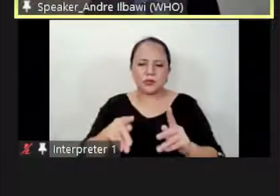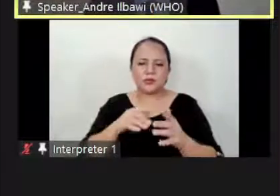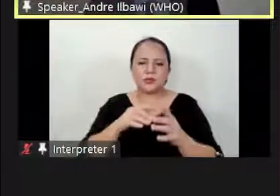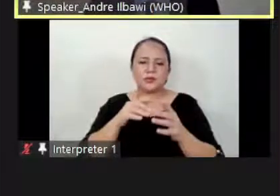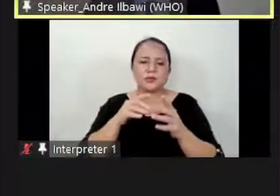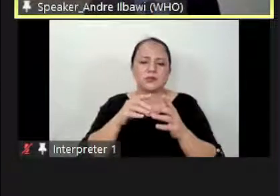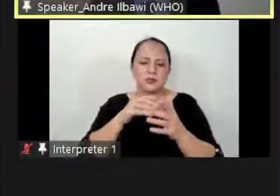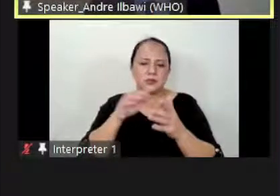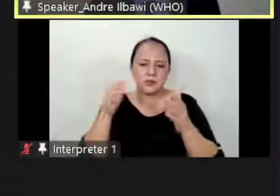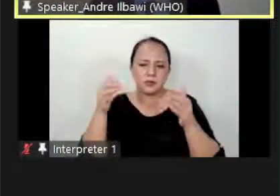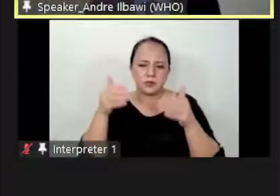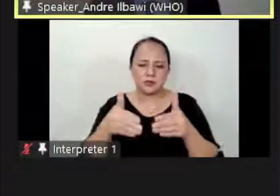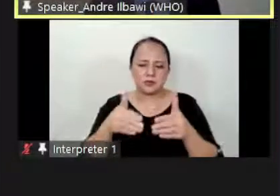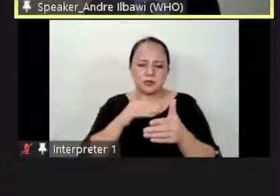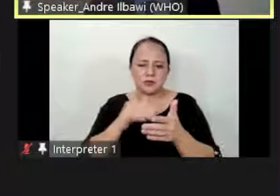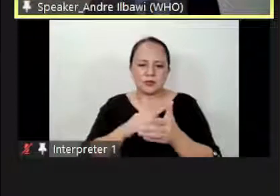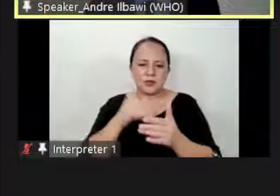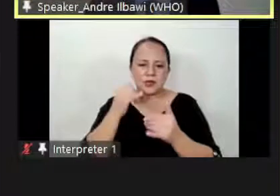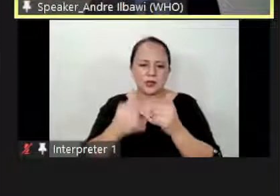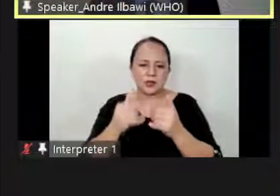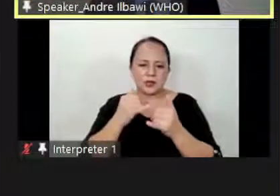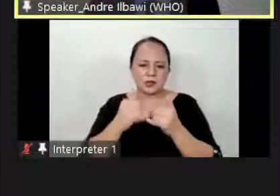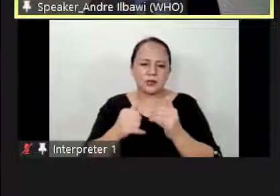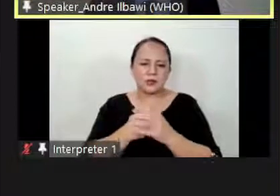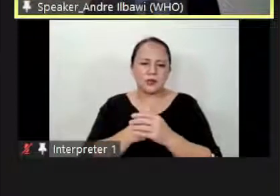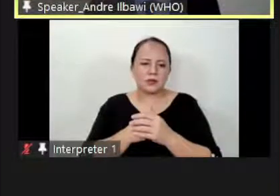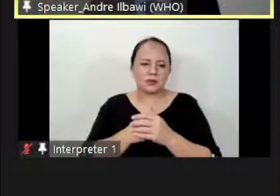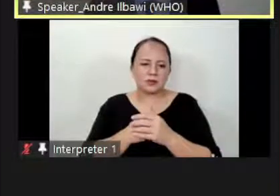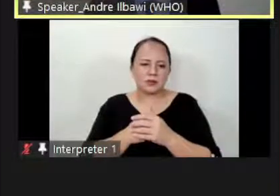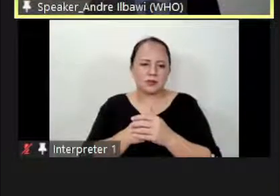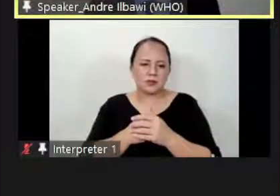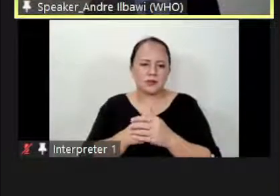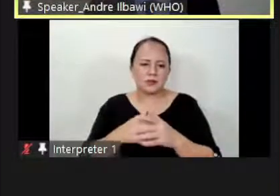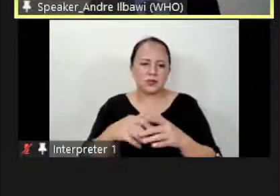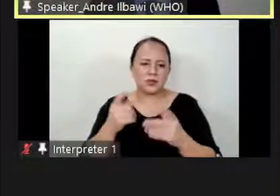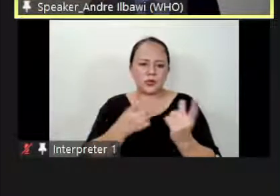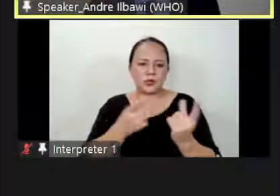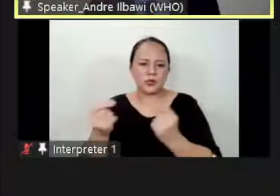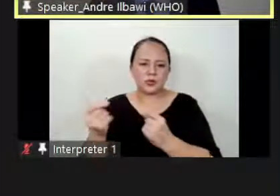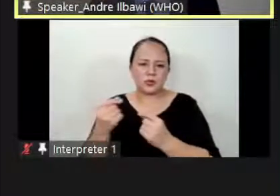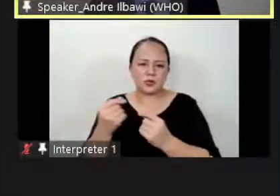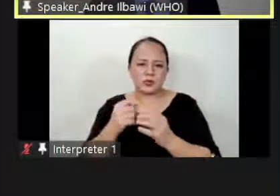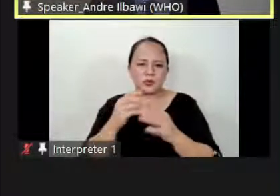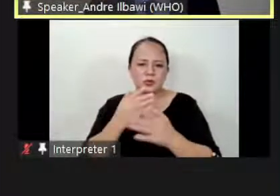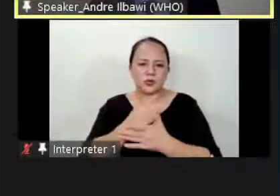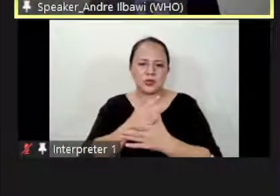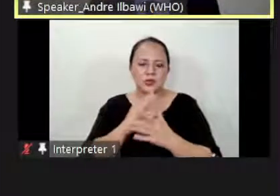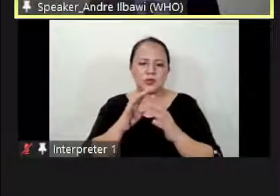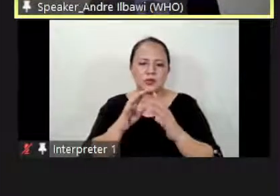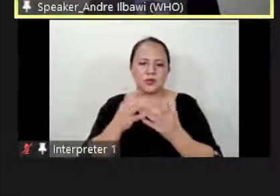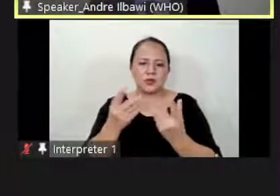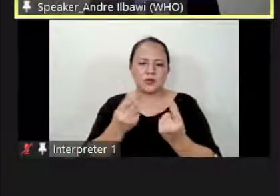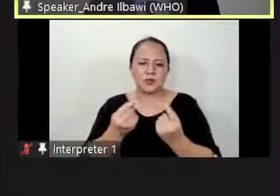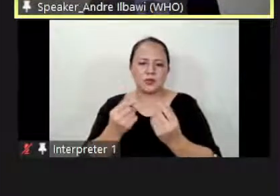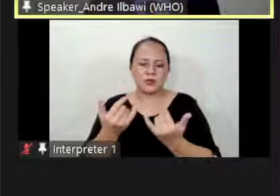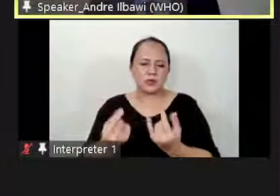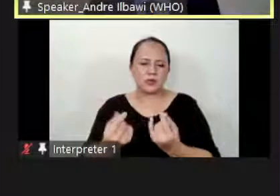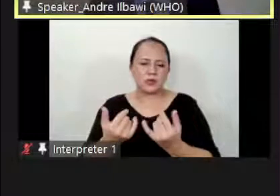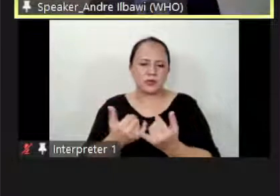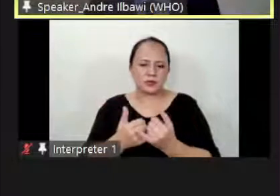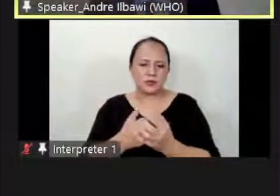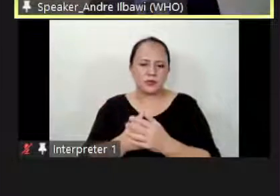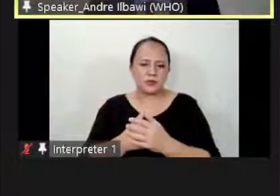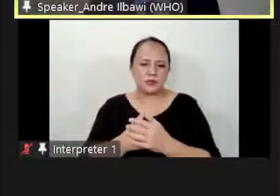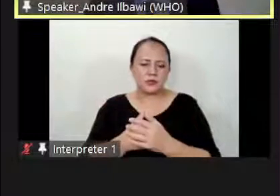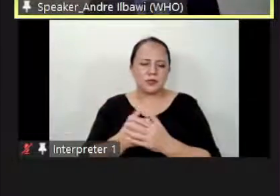needs. A last brief set of slides on what WHO is doing, just to share with you some of the work and our focus. Of